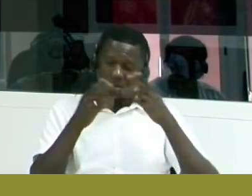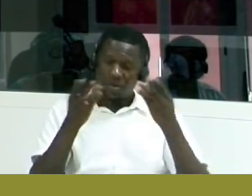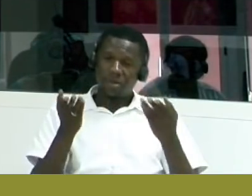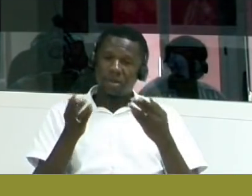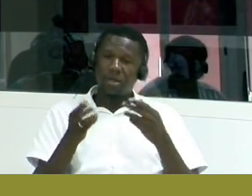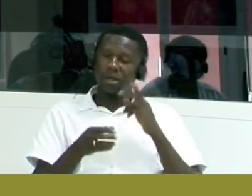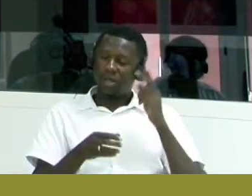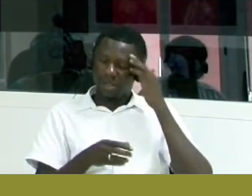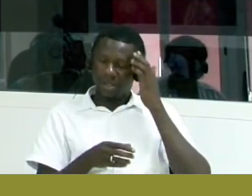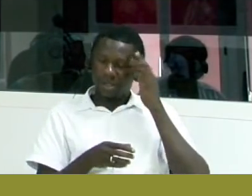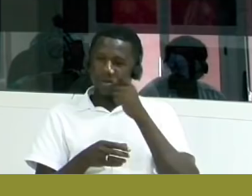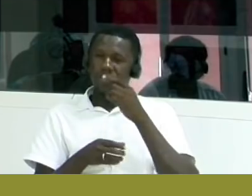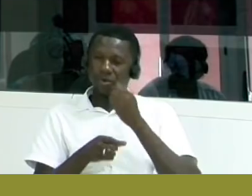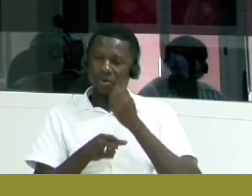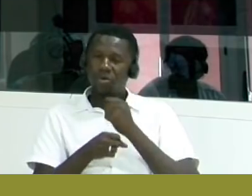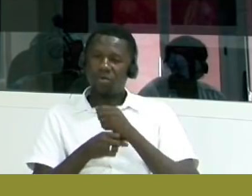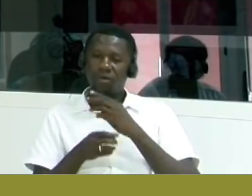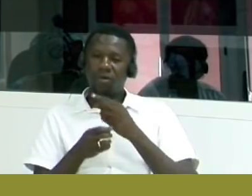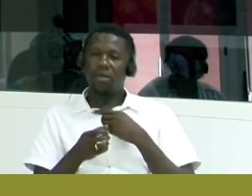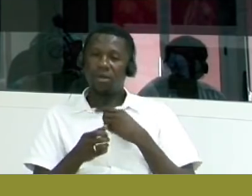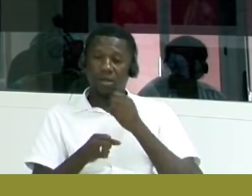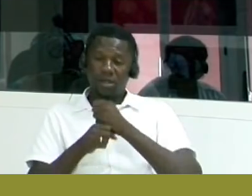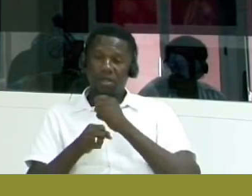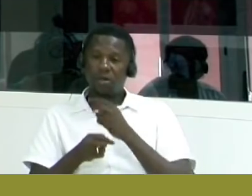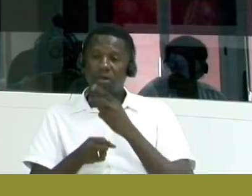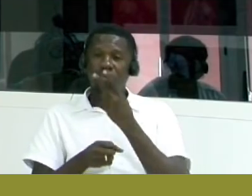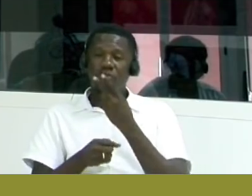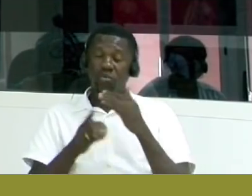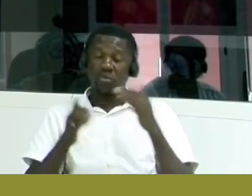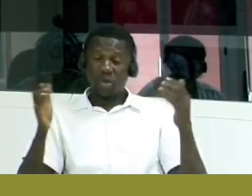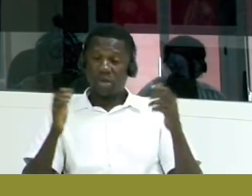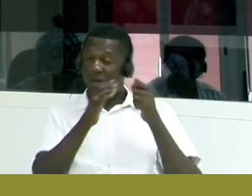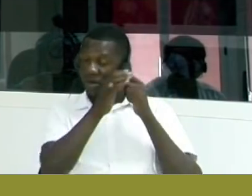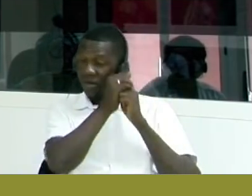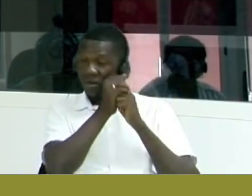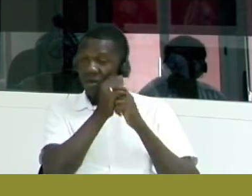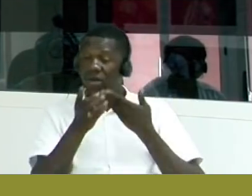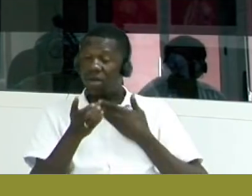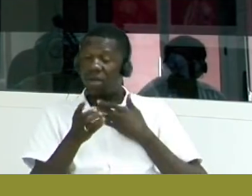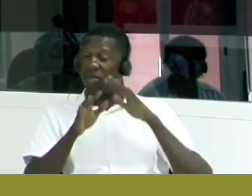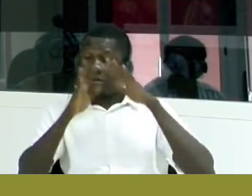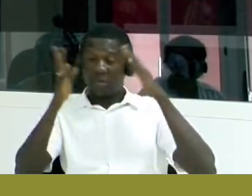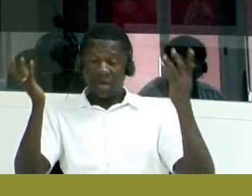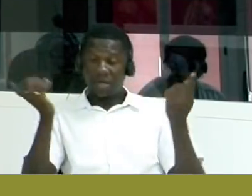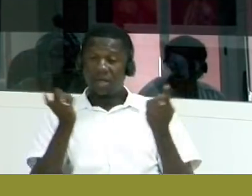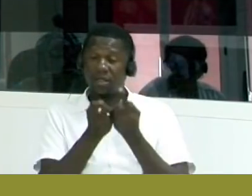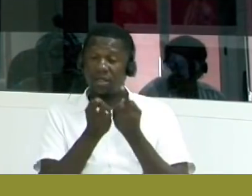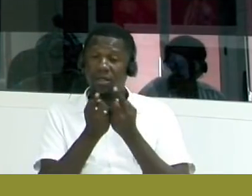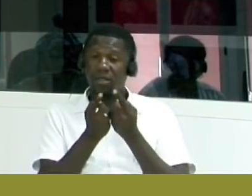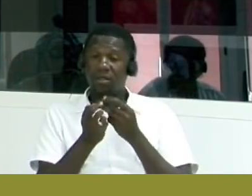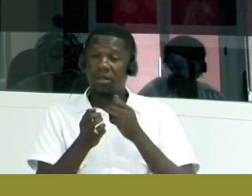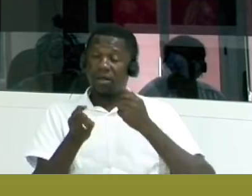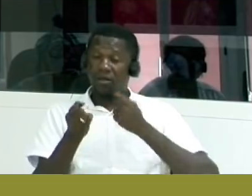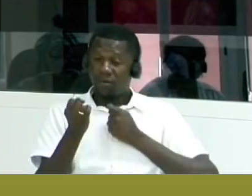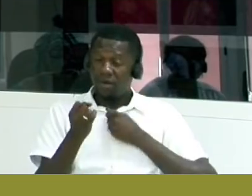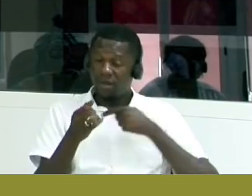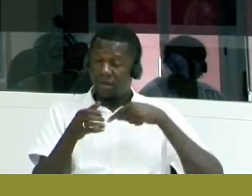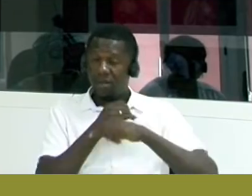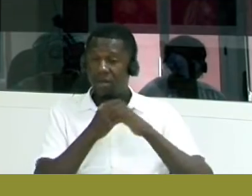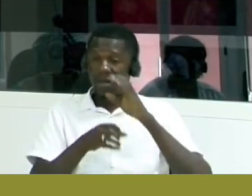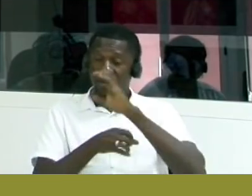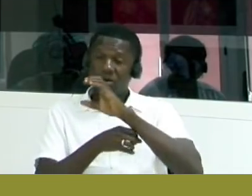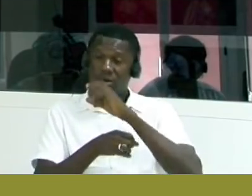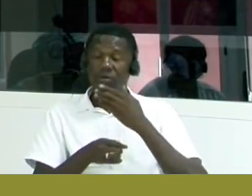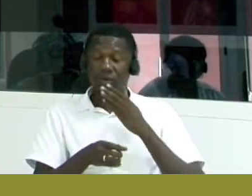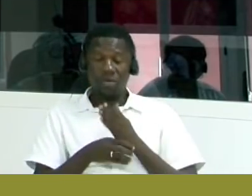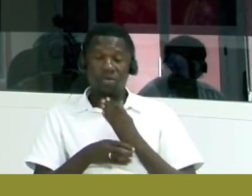creating at least two big umbrellas that you have a lot of things happened under. Fear in the country, which is very